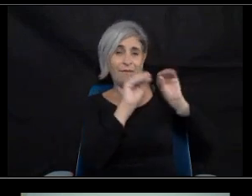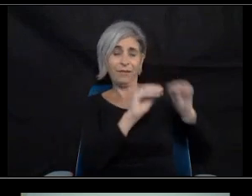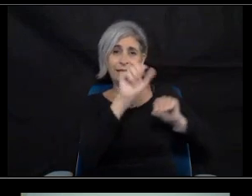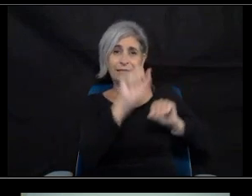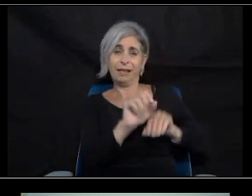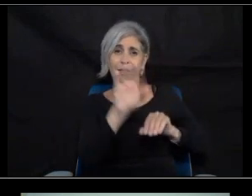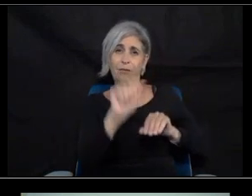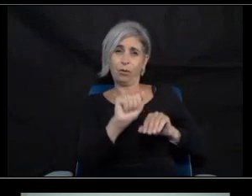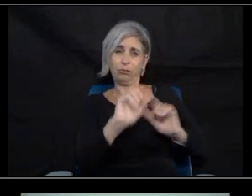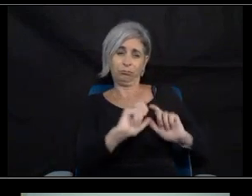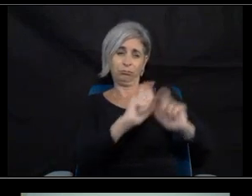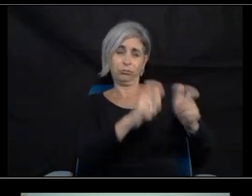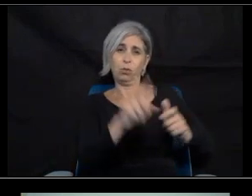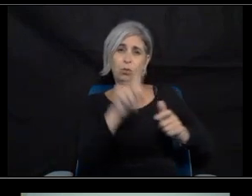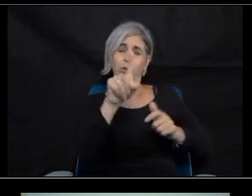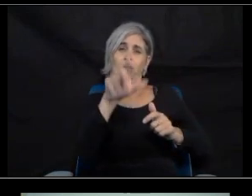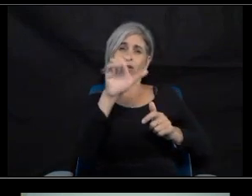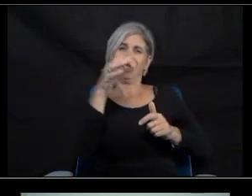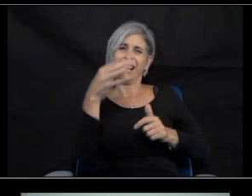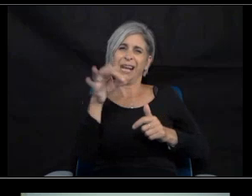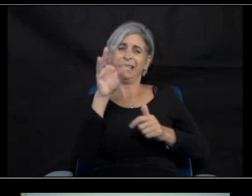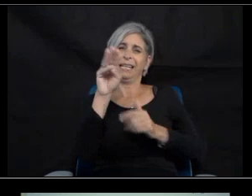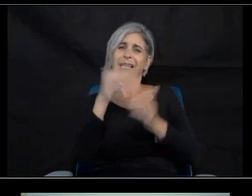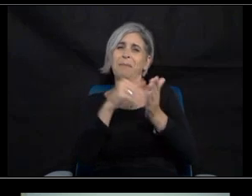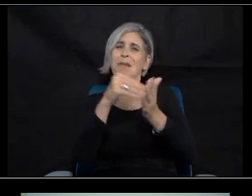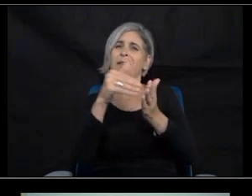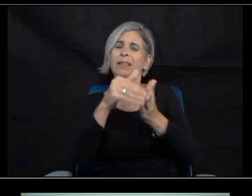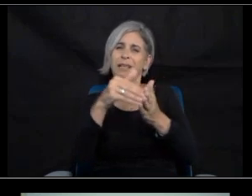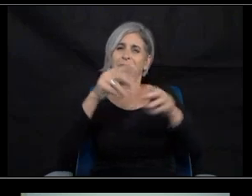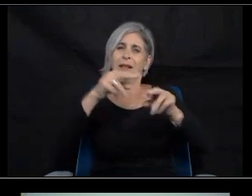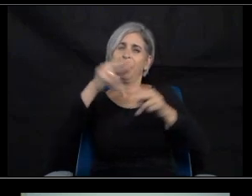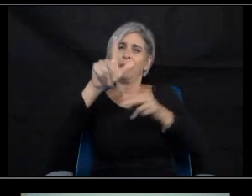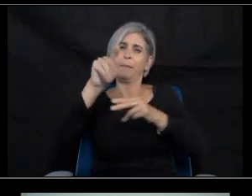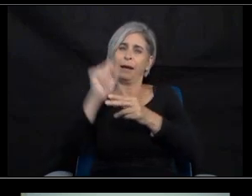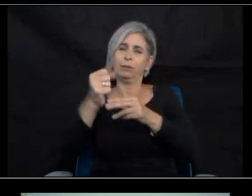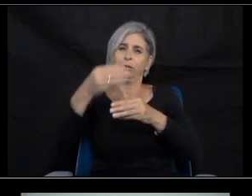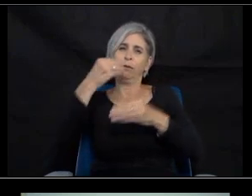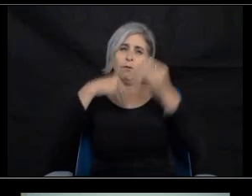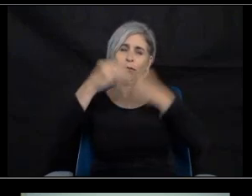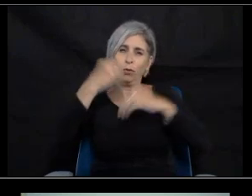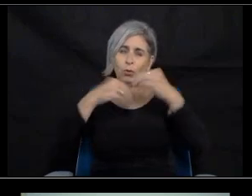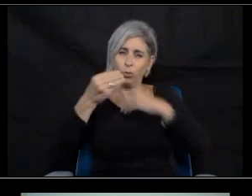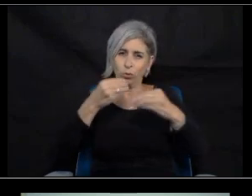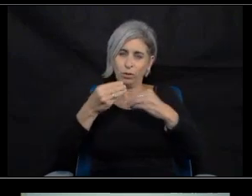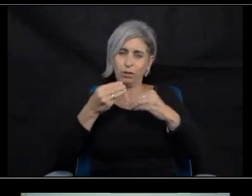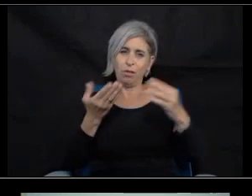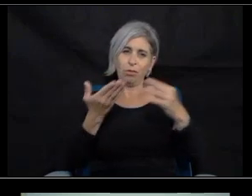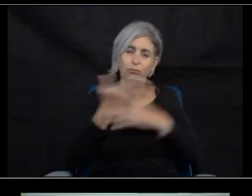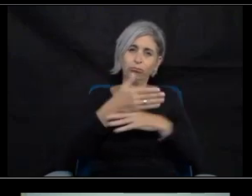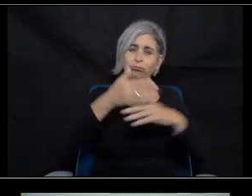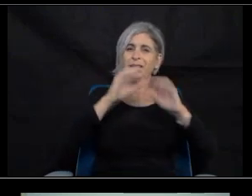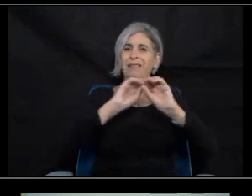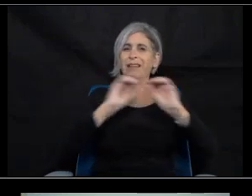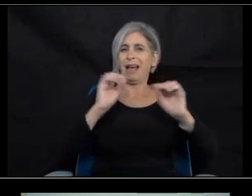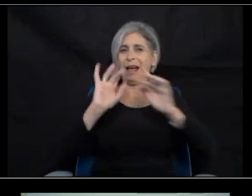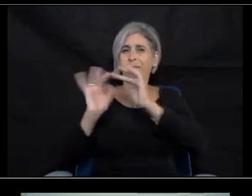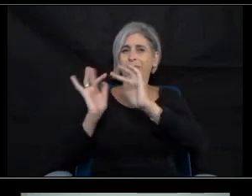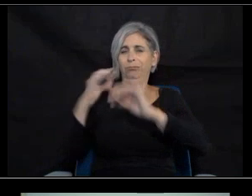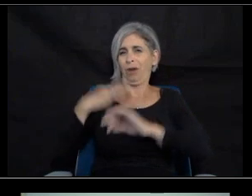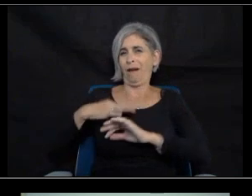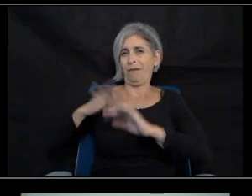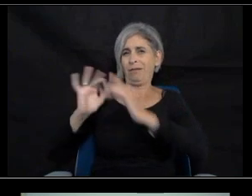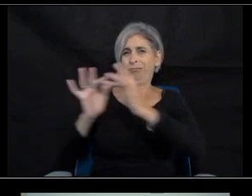over 119 million pounds of food and grocery products in 2020 through its network of 300 nonprofit partner